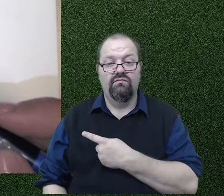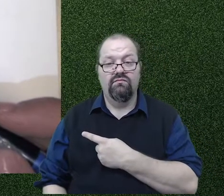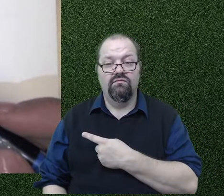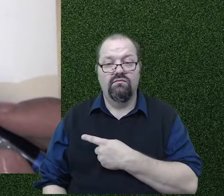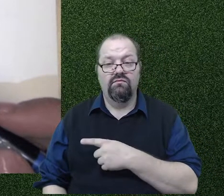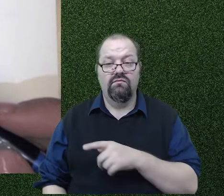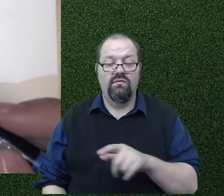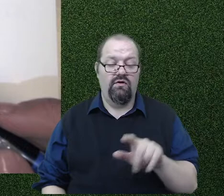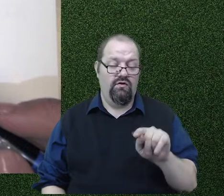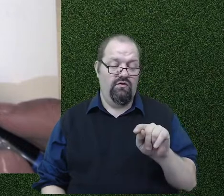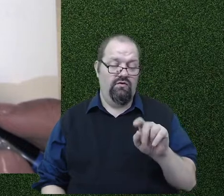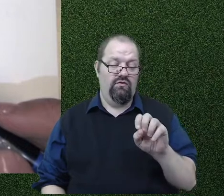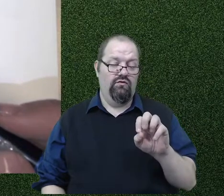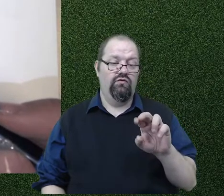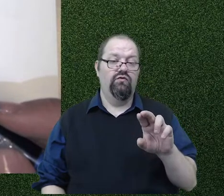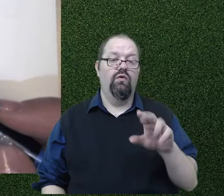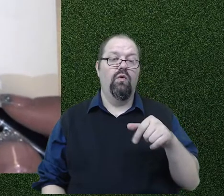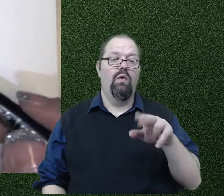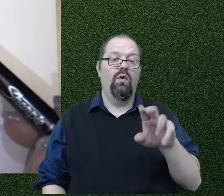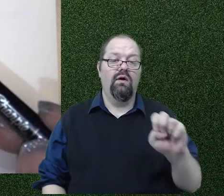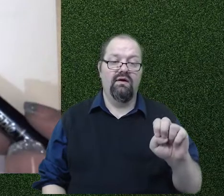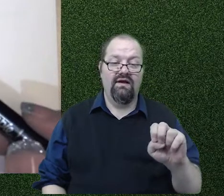torque. It's the moment